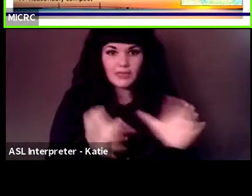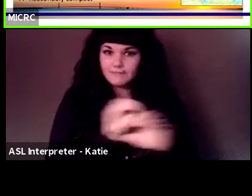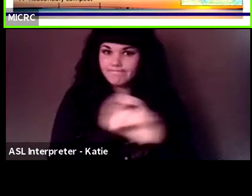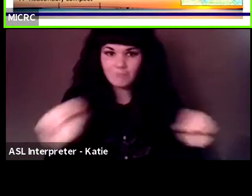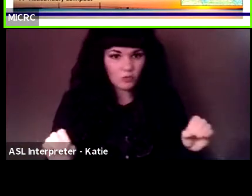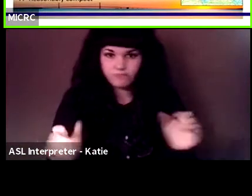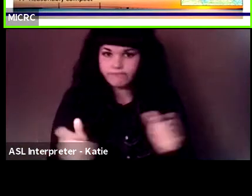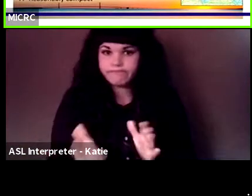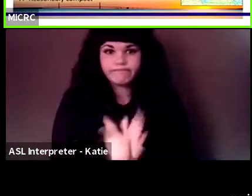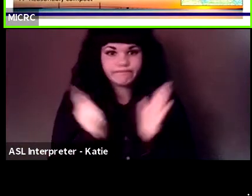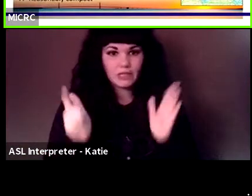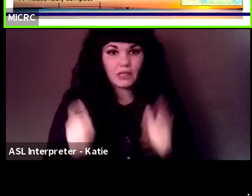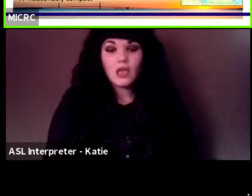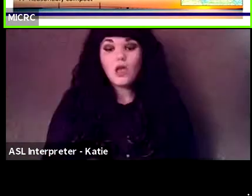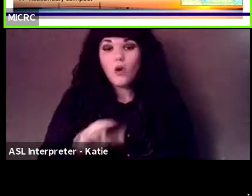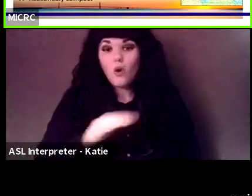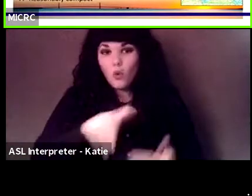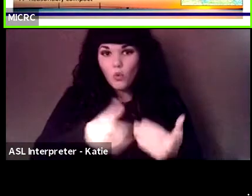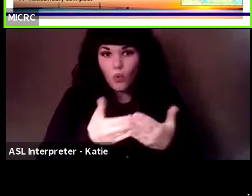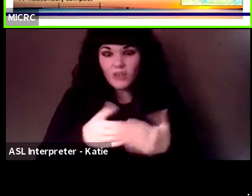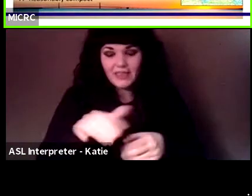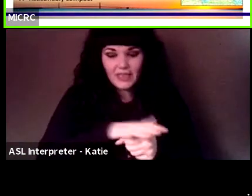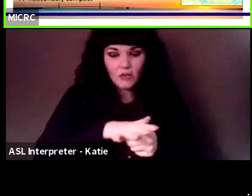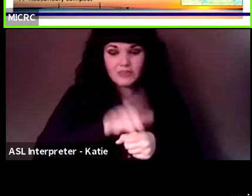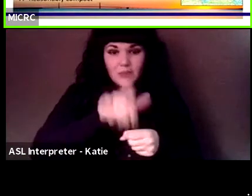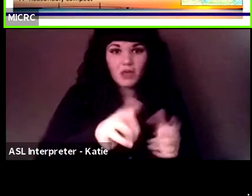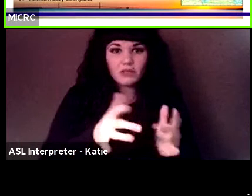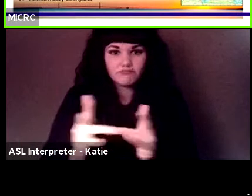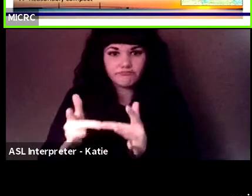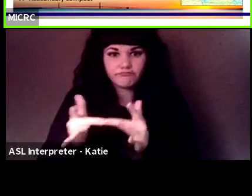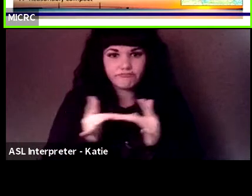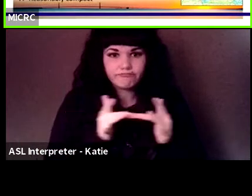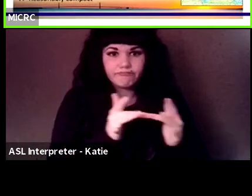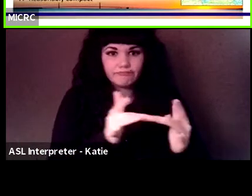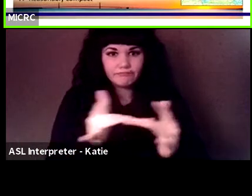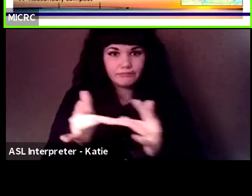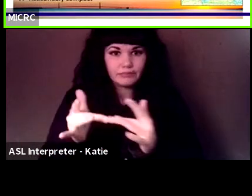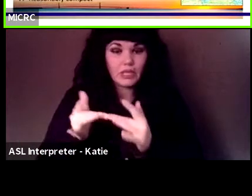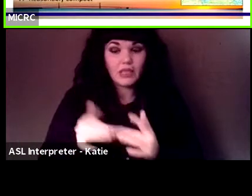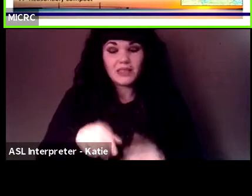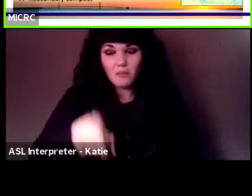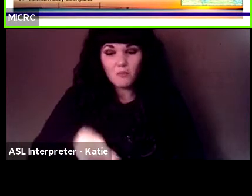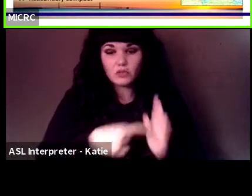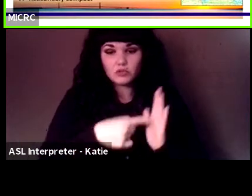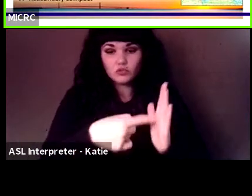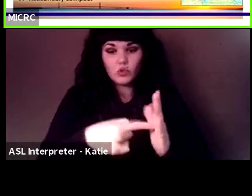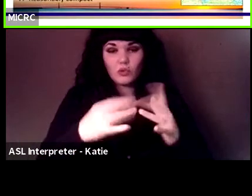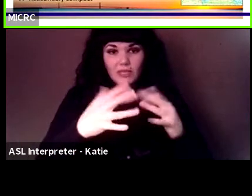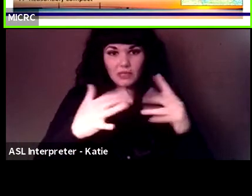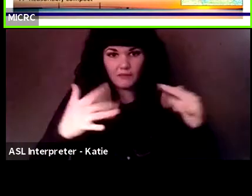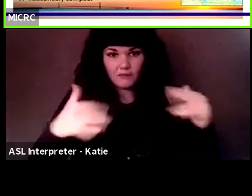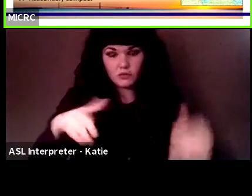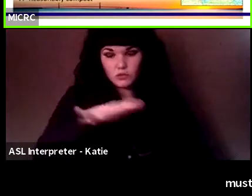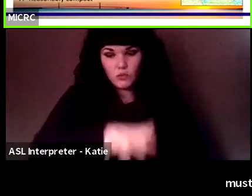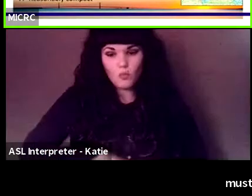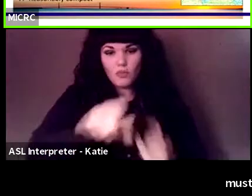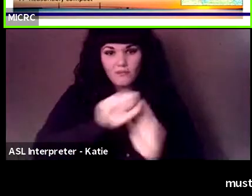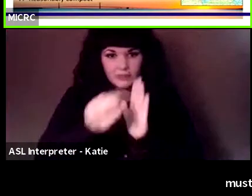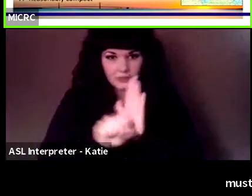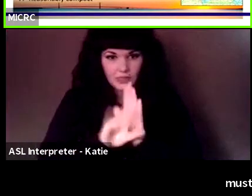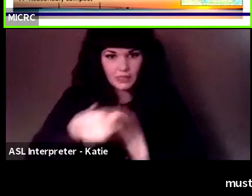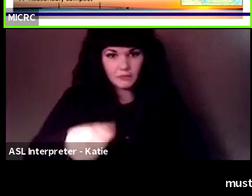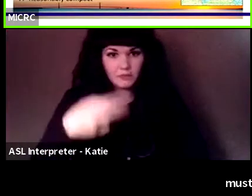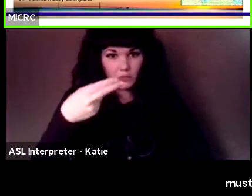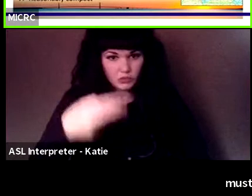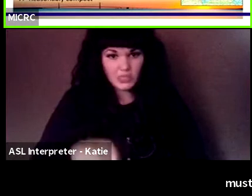geographically contiguous. They must reflect diversity across our state of Michigan and the communities of interest. The 4th and